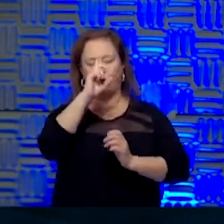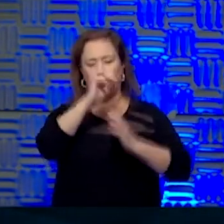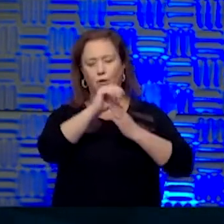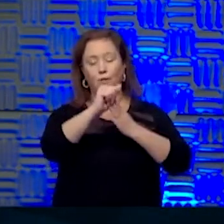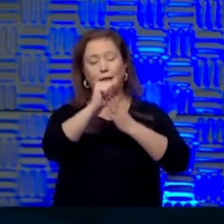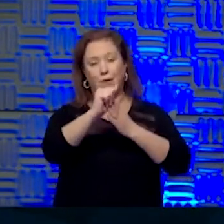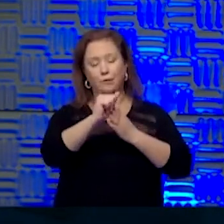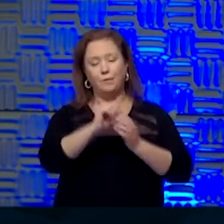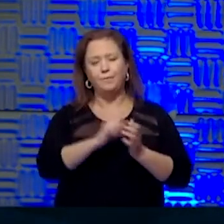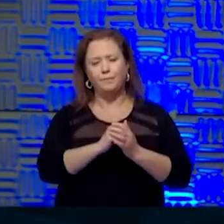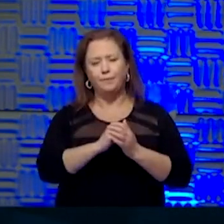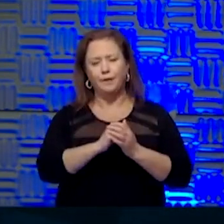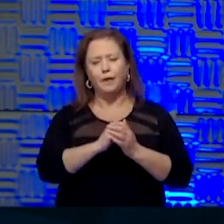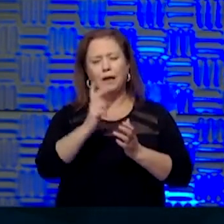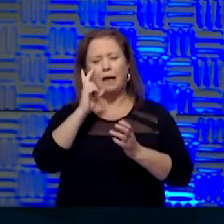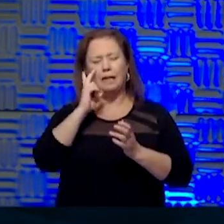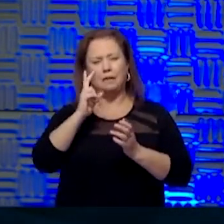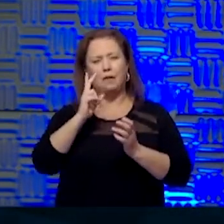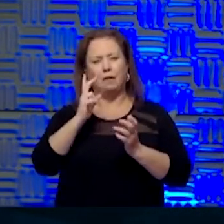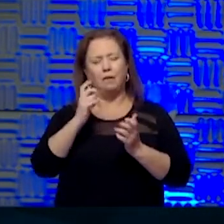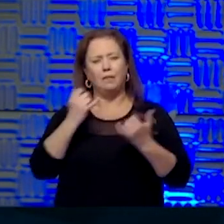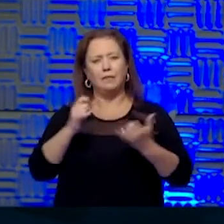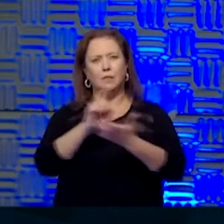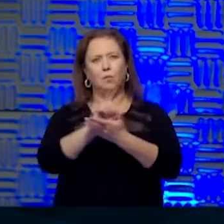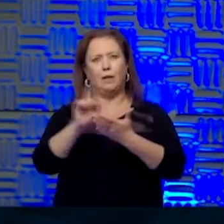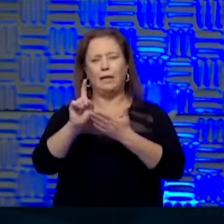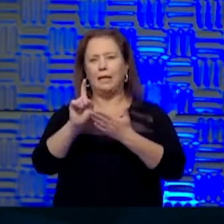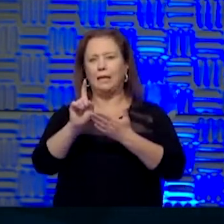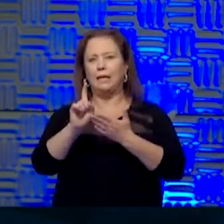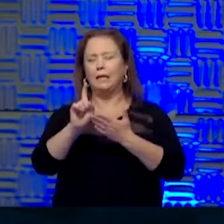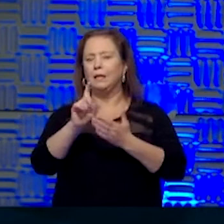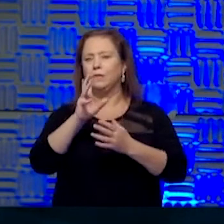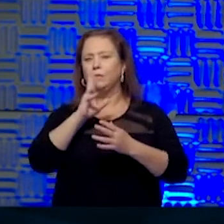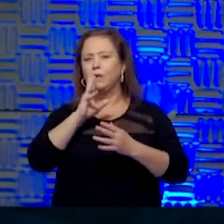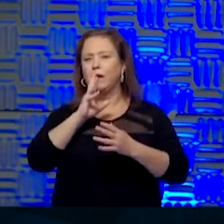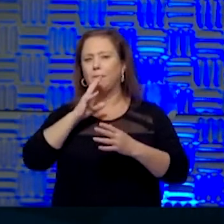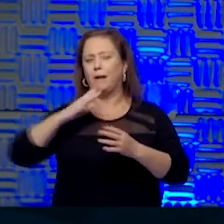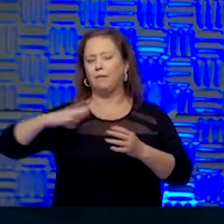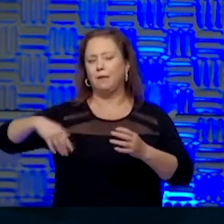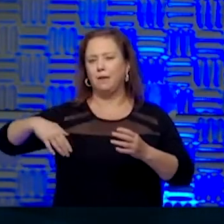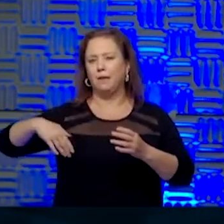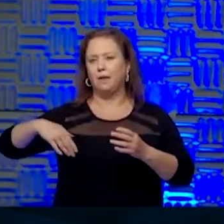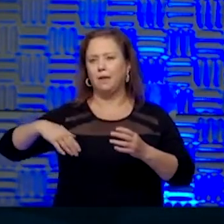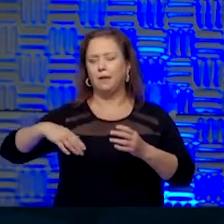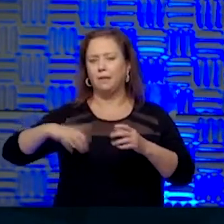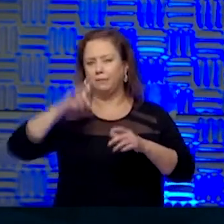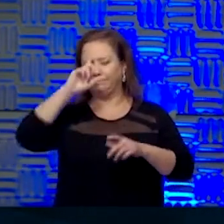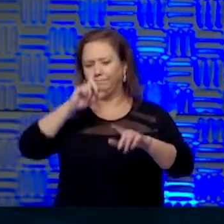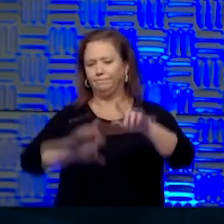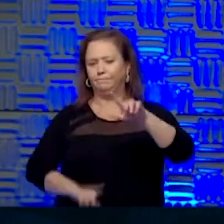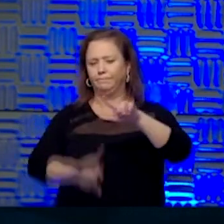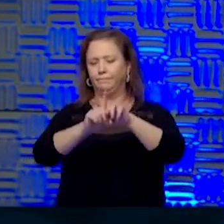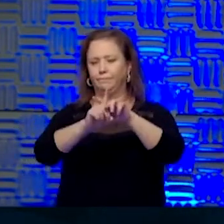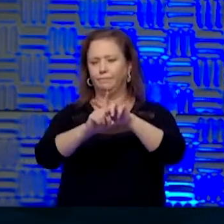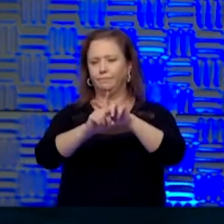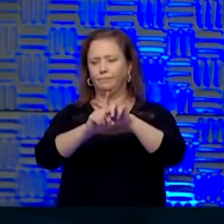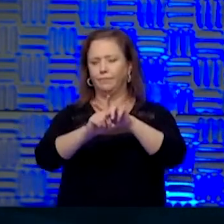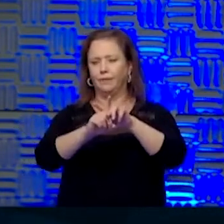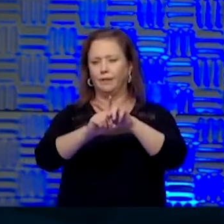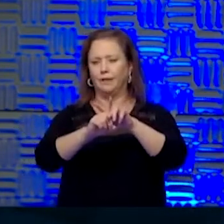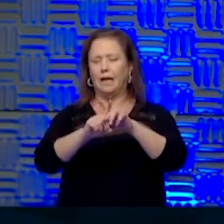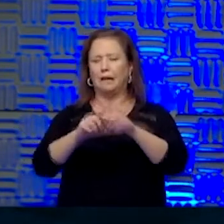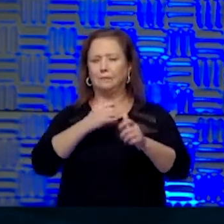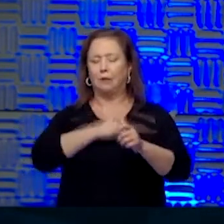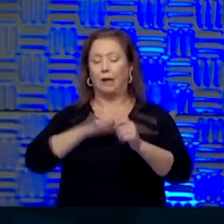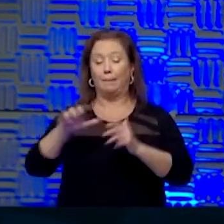I caught in the press this week that did not come up in today's call that I thought might, and again, I'm departing, but I